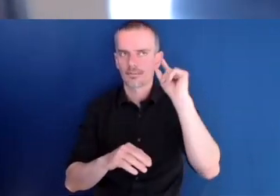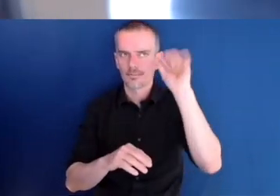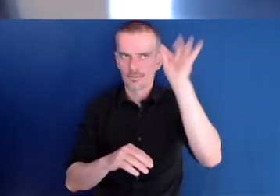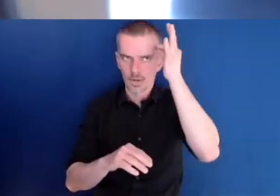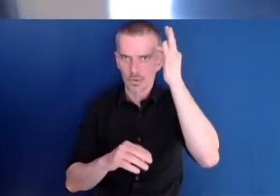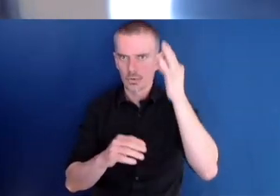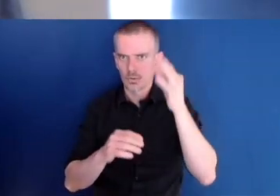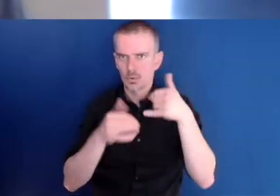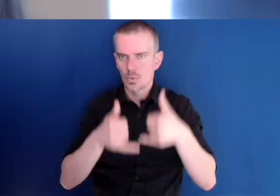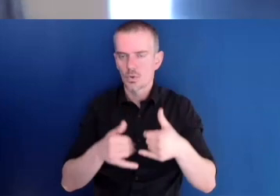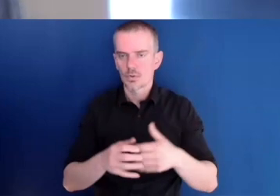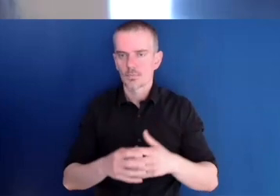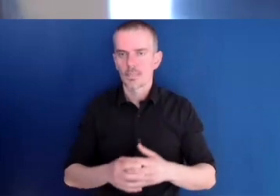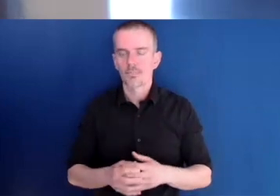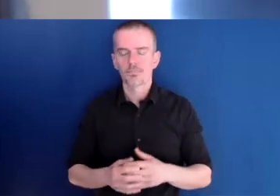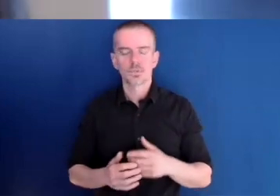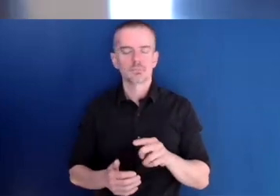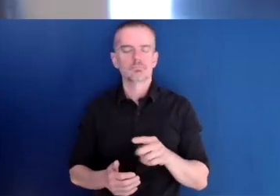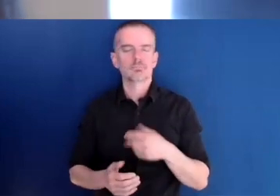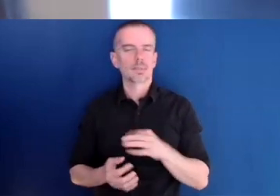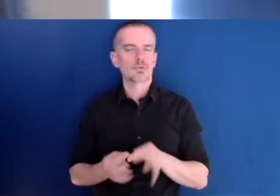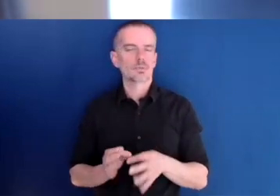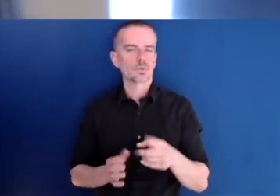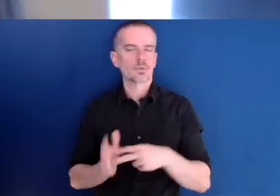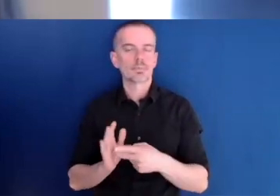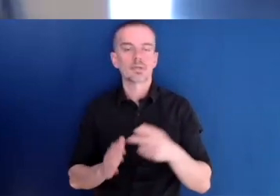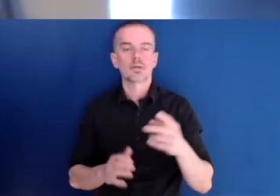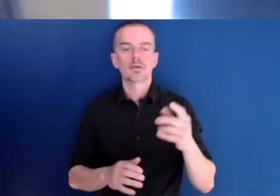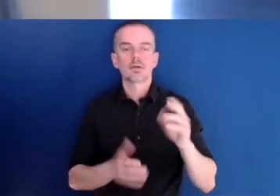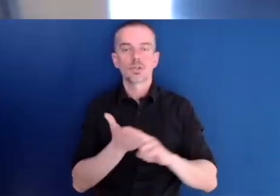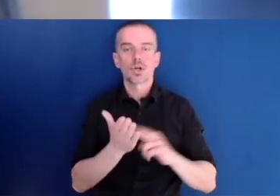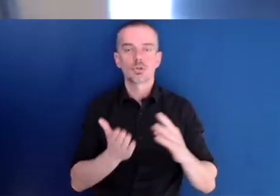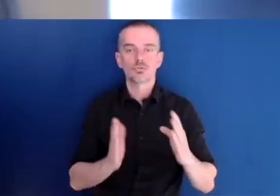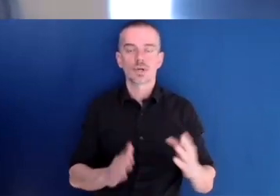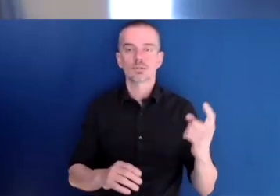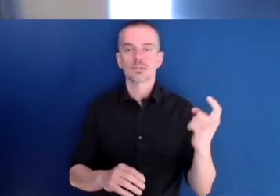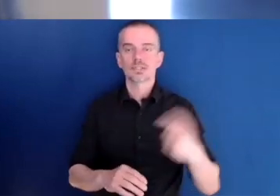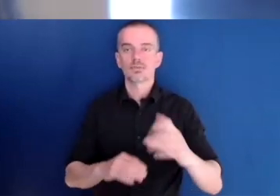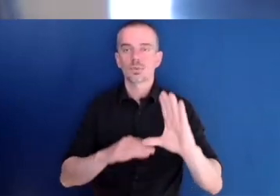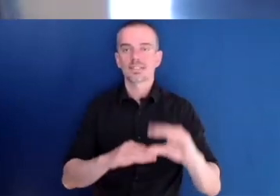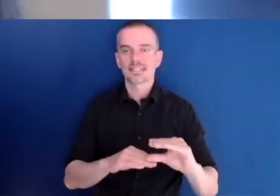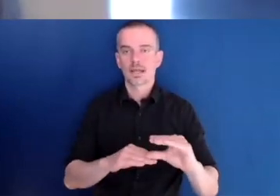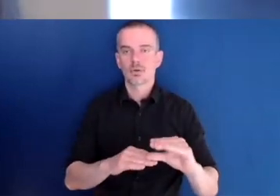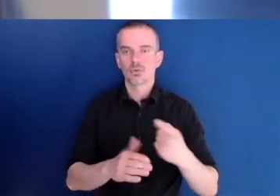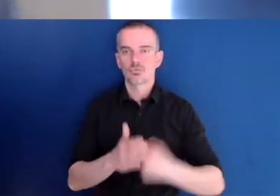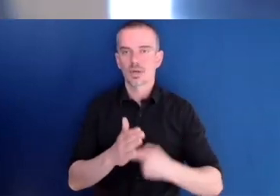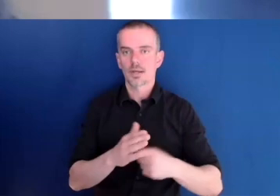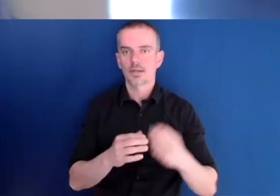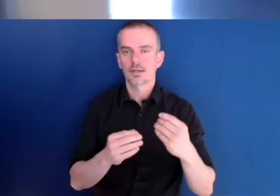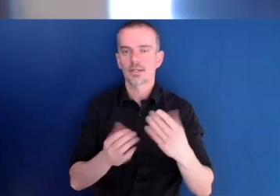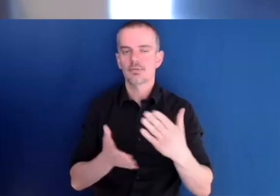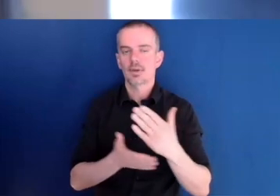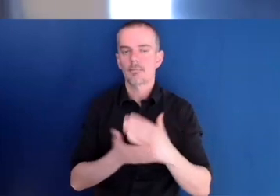So I'm interpreting that to mean that they're giving you a discounted rate but by providing partial